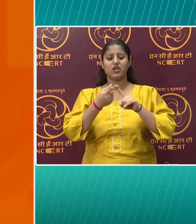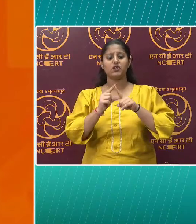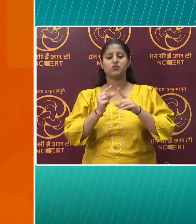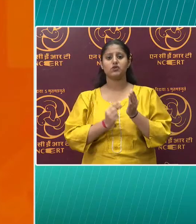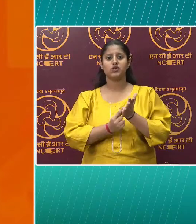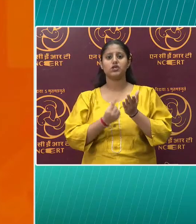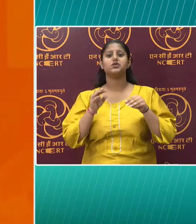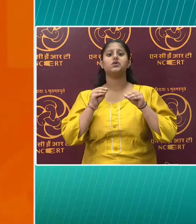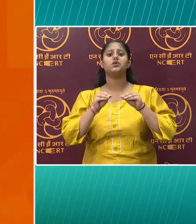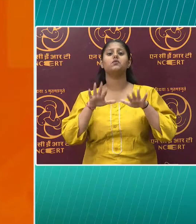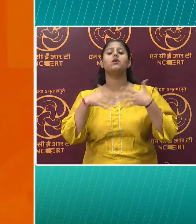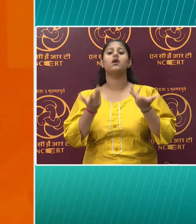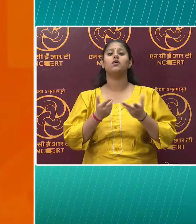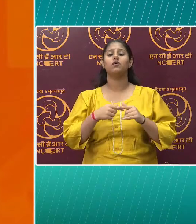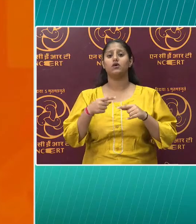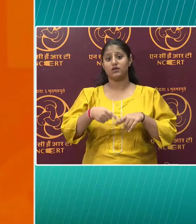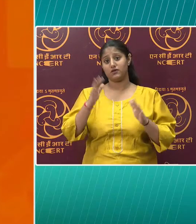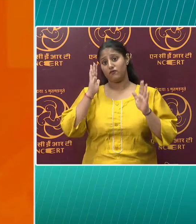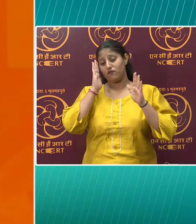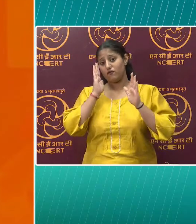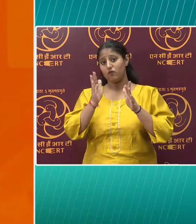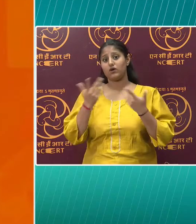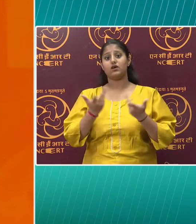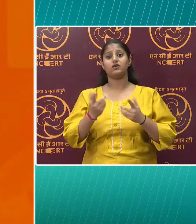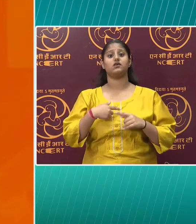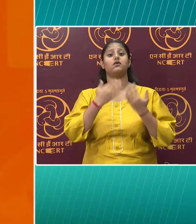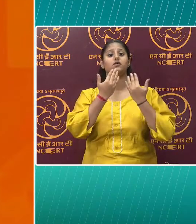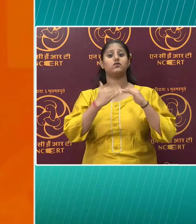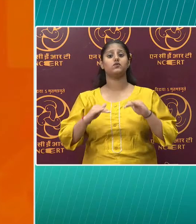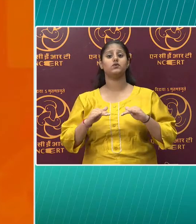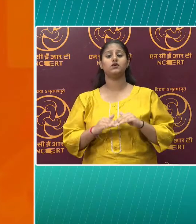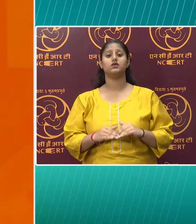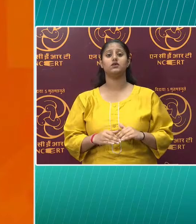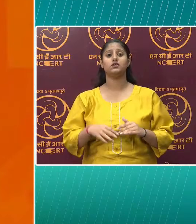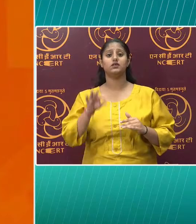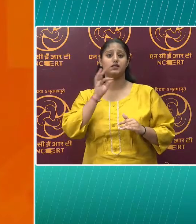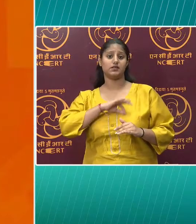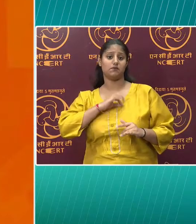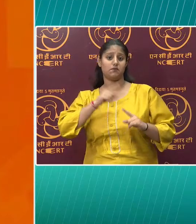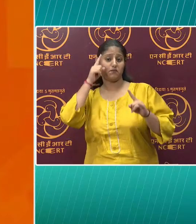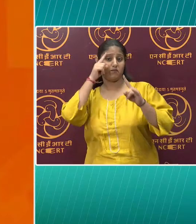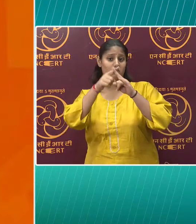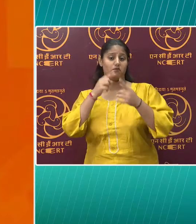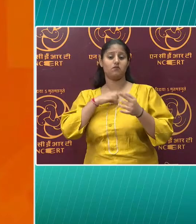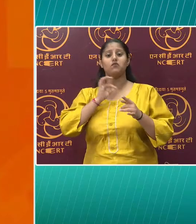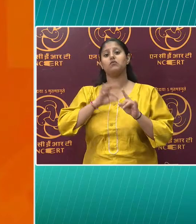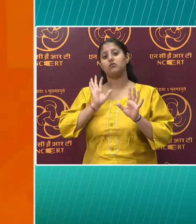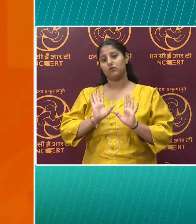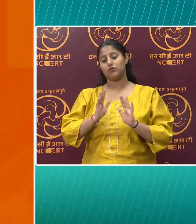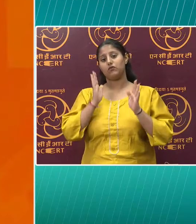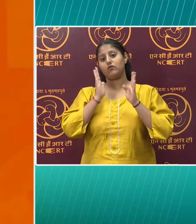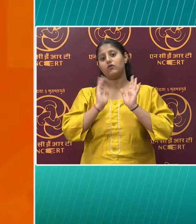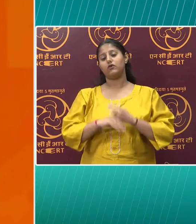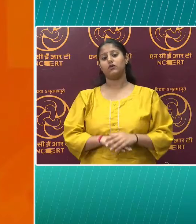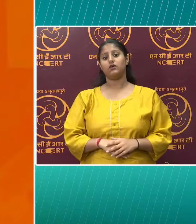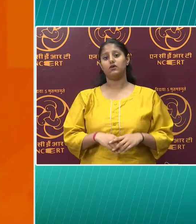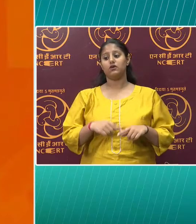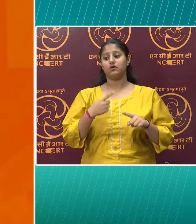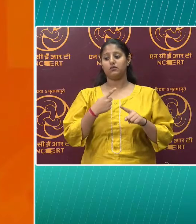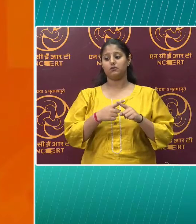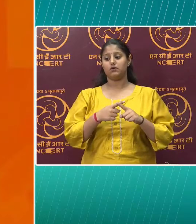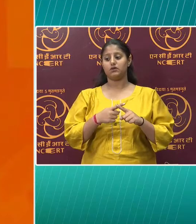system, there's too much focus on lecture-based methods of teaching learning, and it